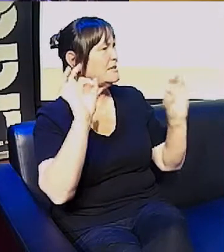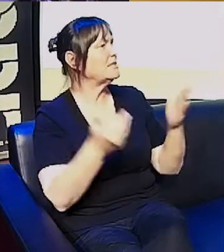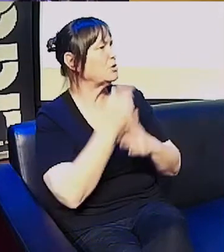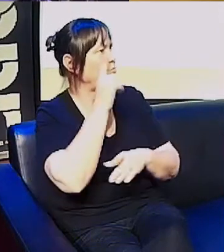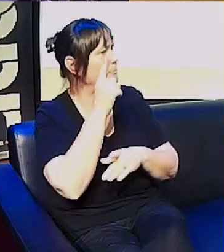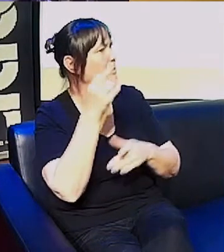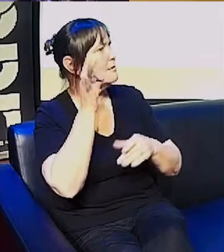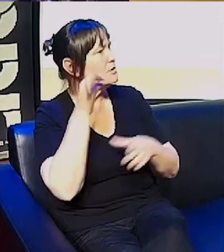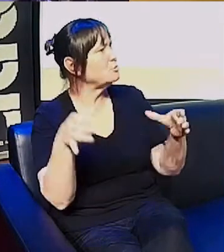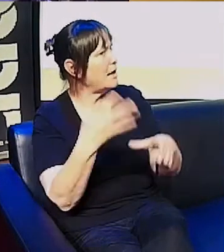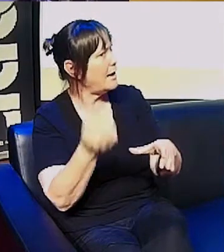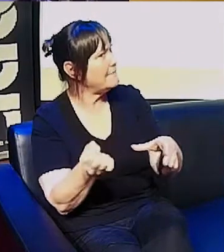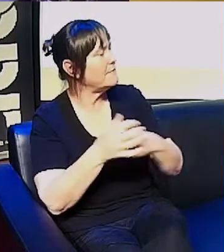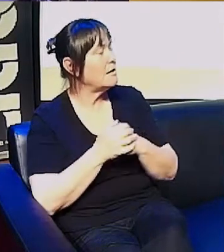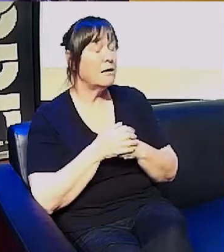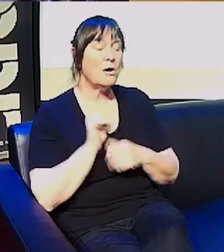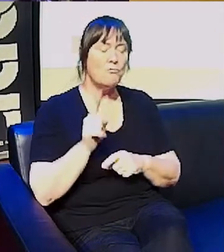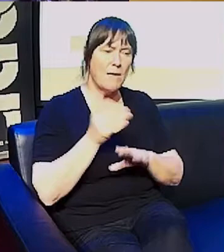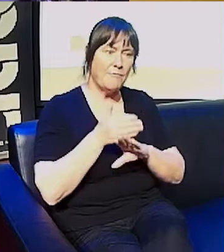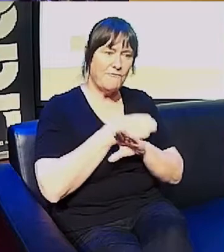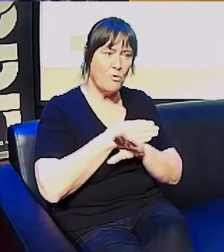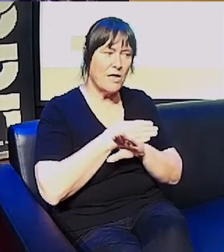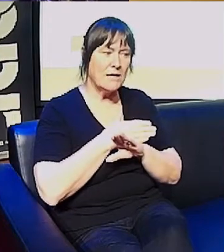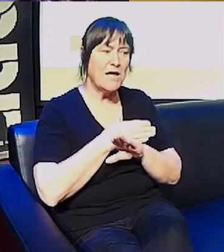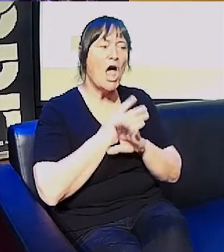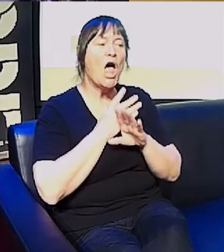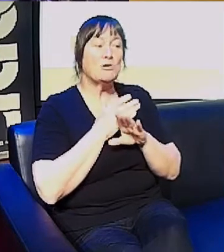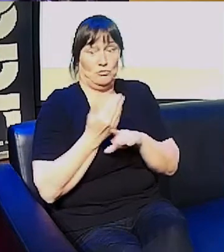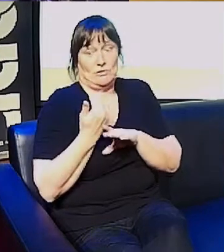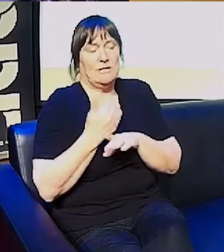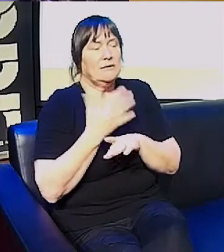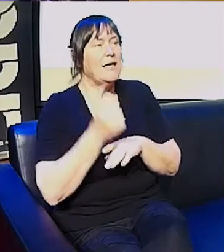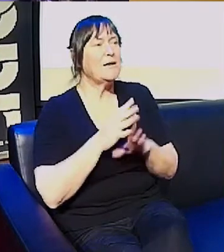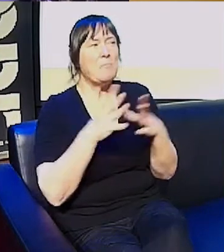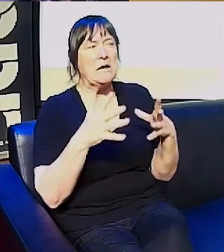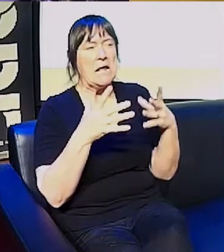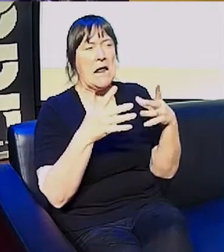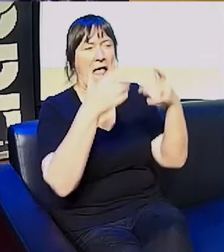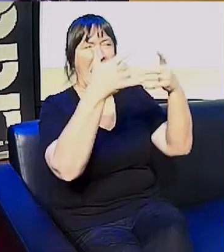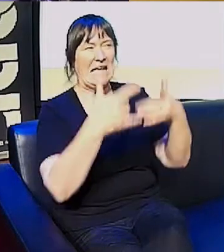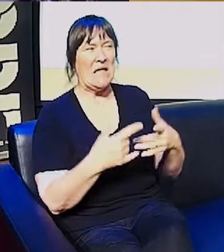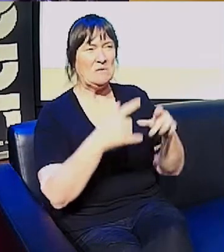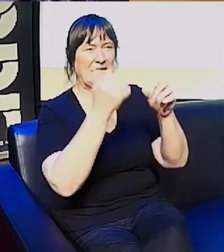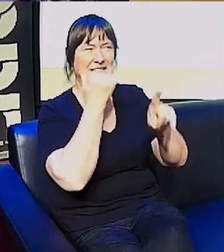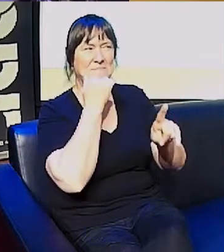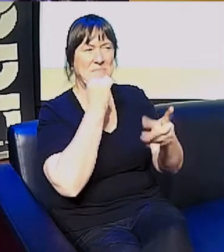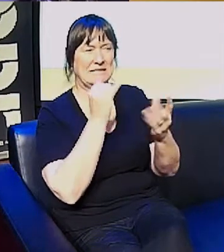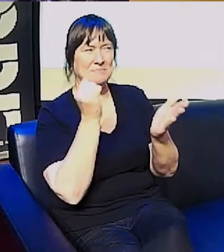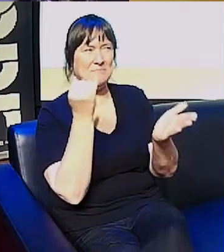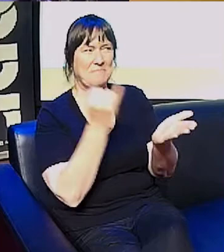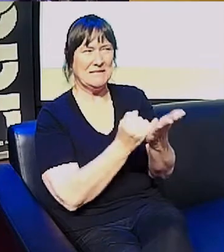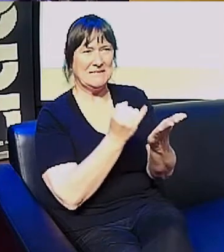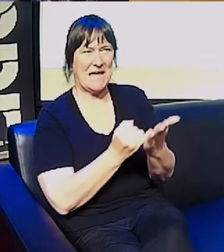Further to that, there was a pretty major accounting blunder with Goldsmith in